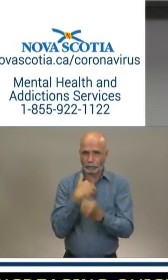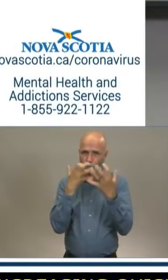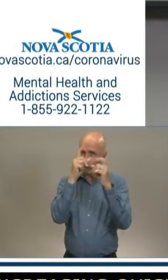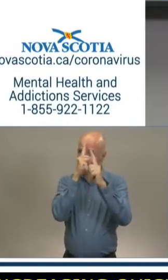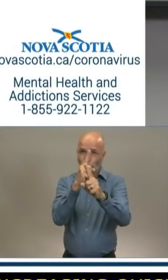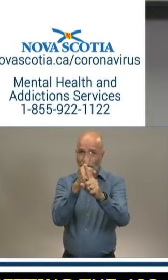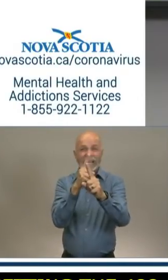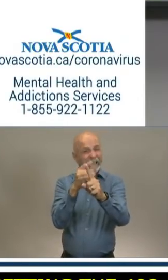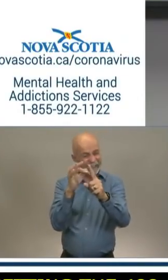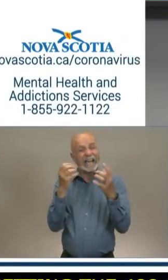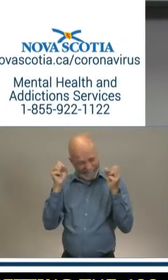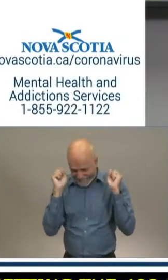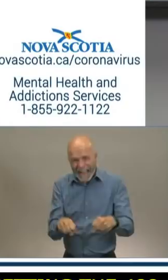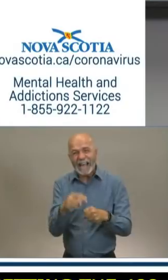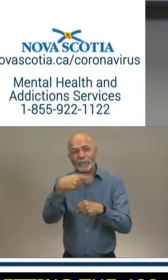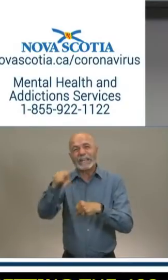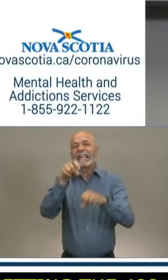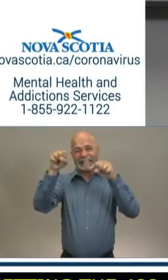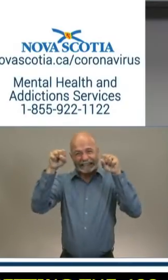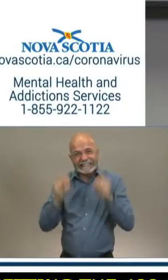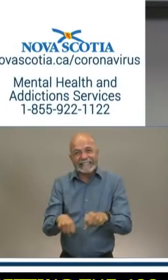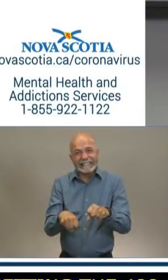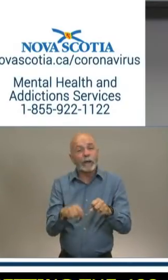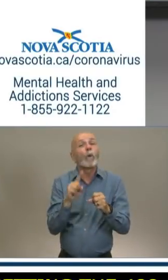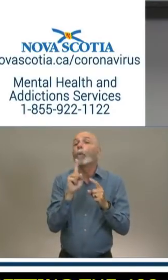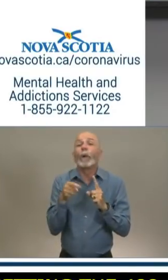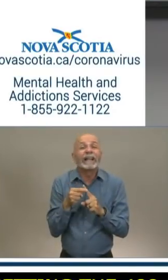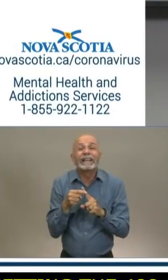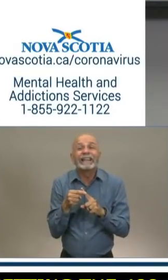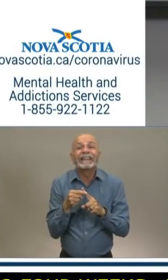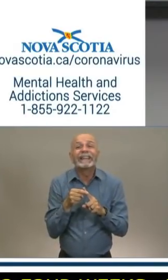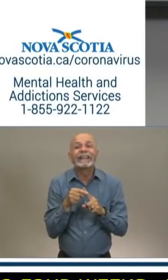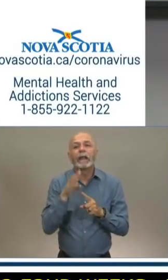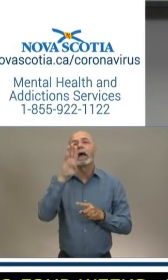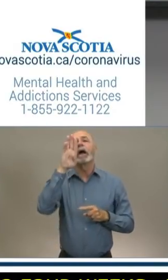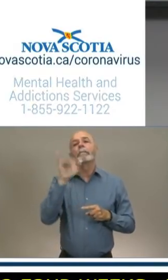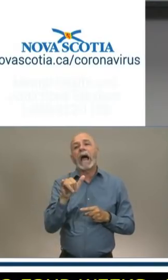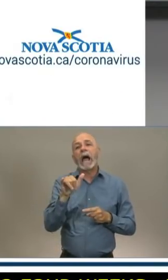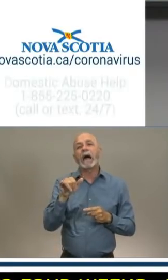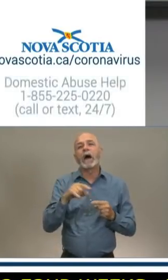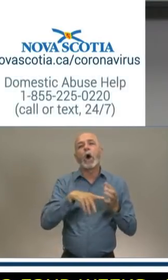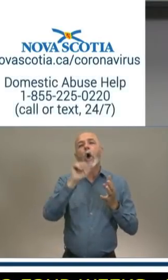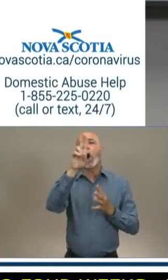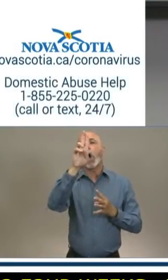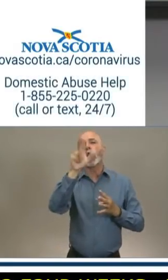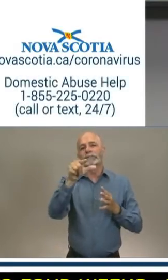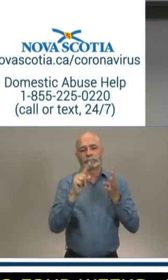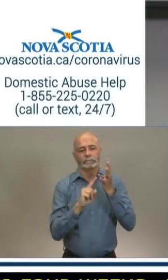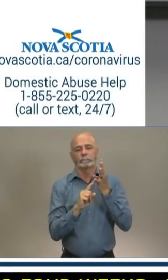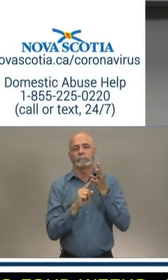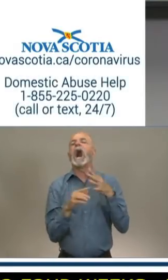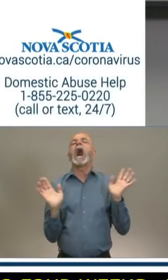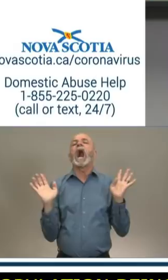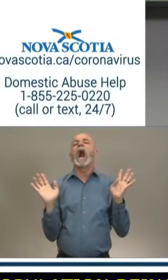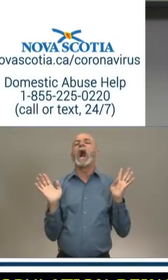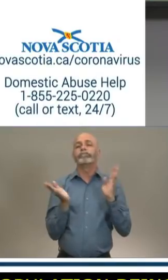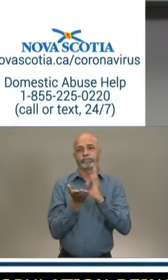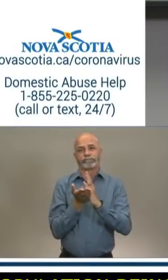minimum target, by the end of August. But that depends ultimately on Nova Scotians continuing to get their